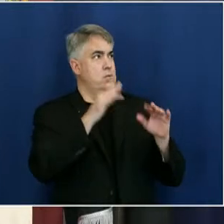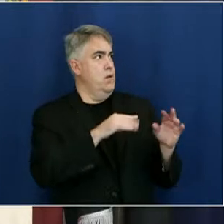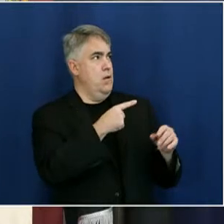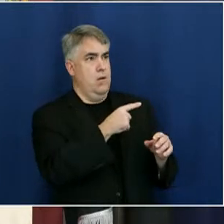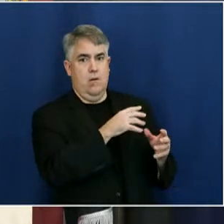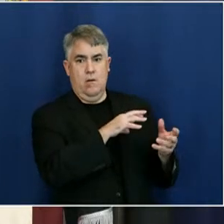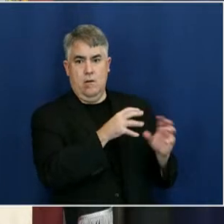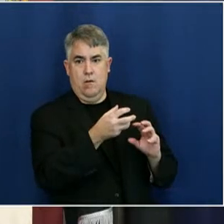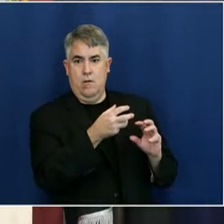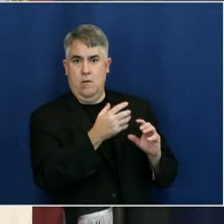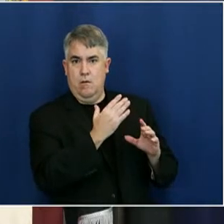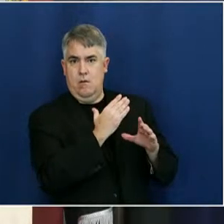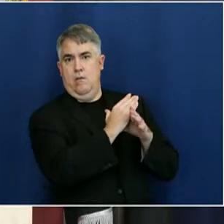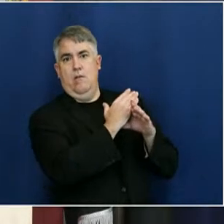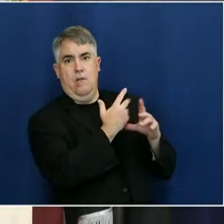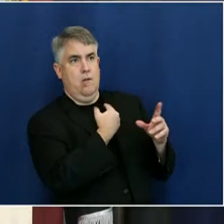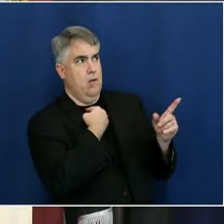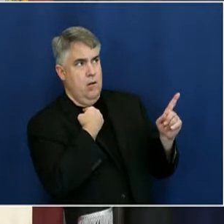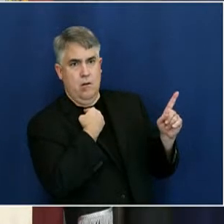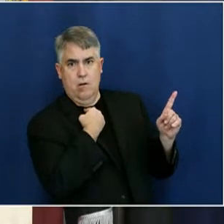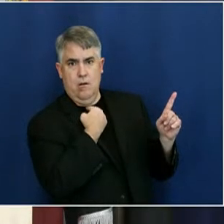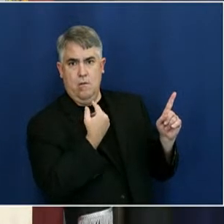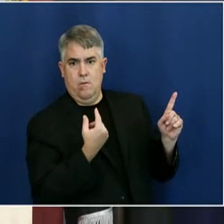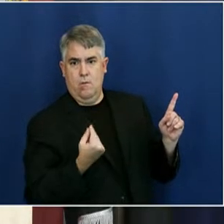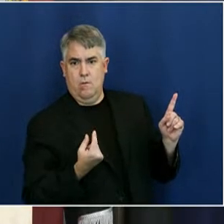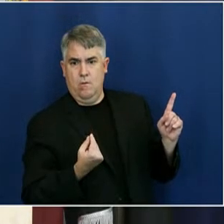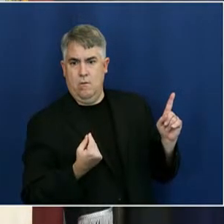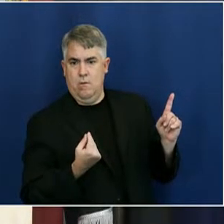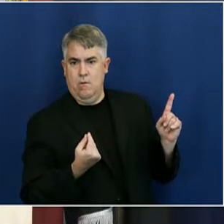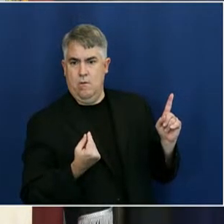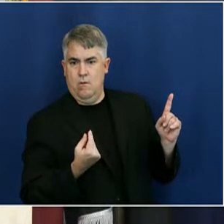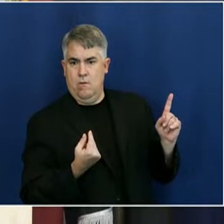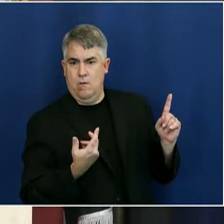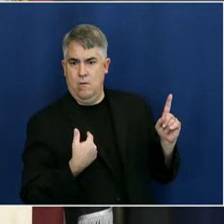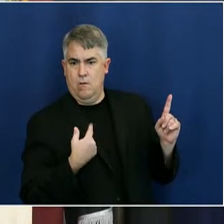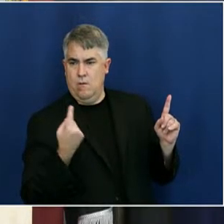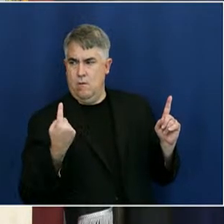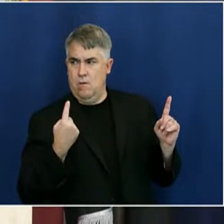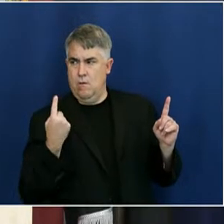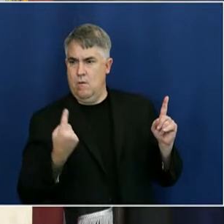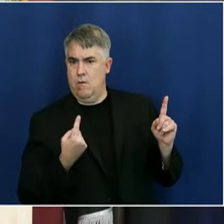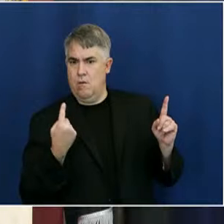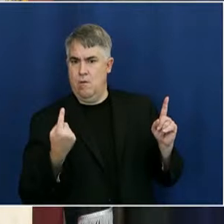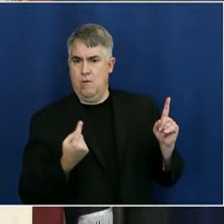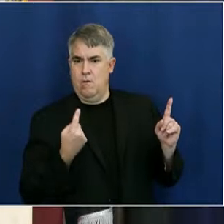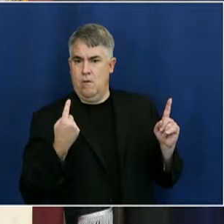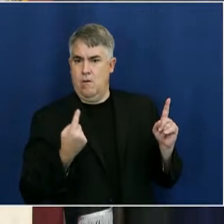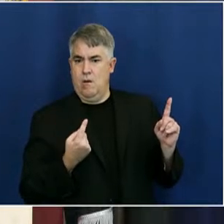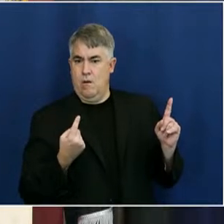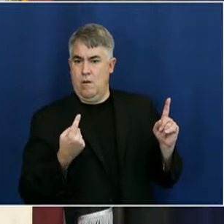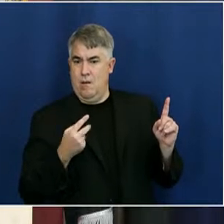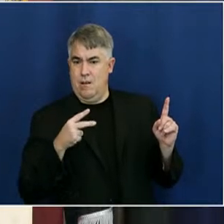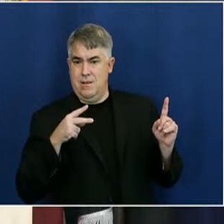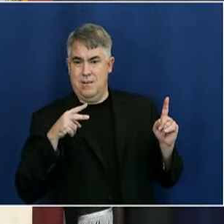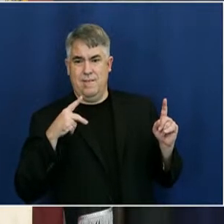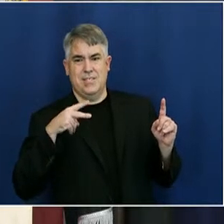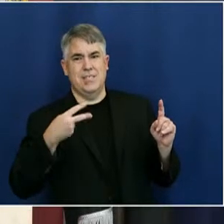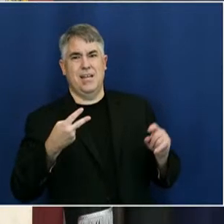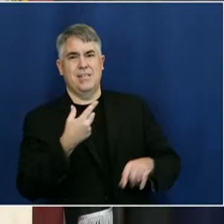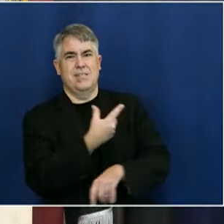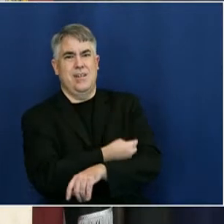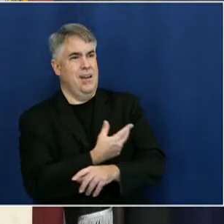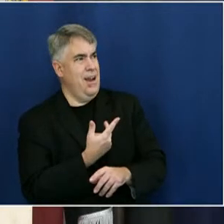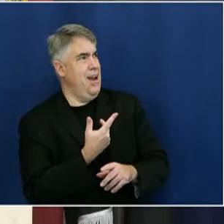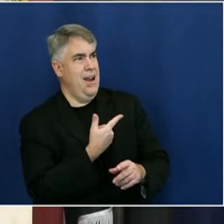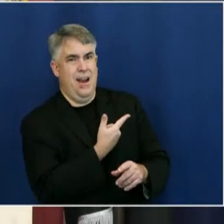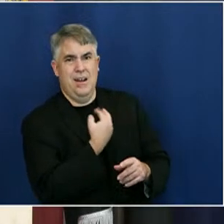lot of sense given what we've seen in the news. I wonder, though, how many second doses are